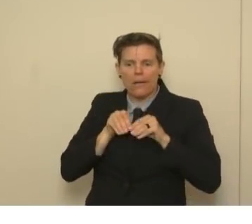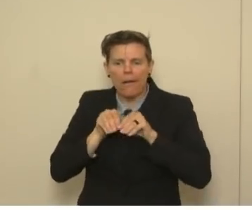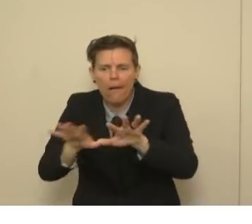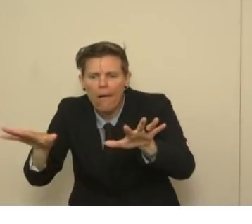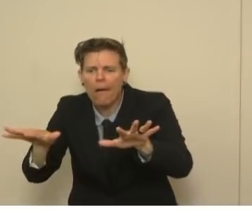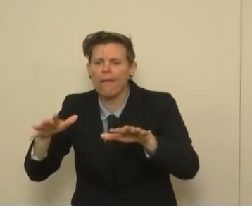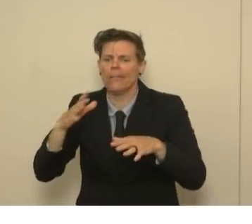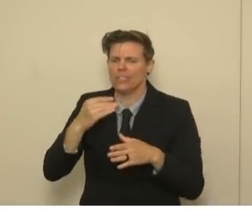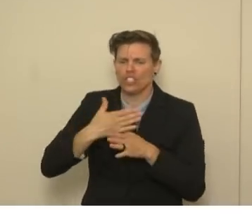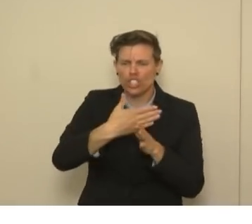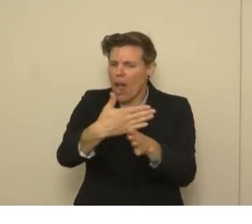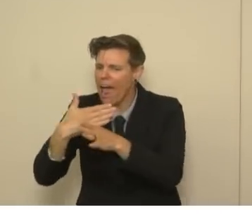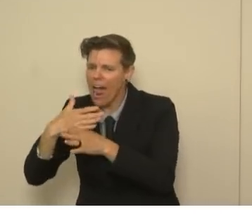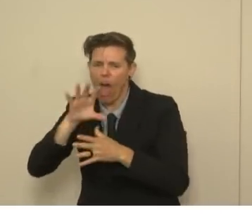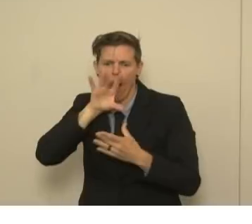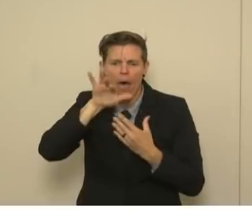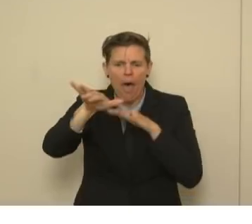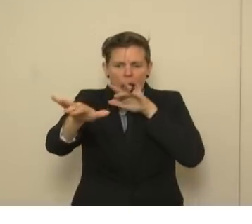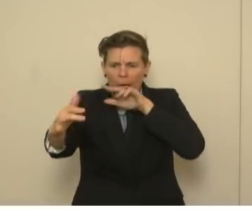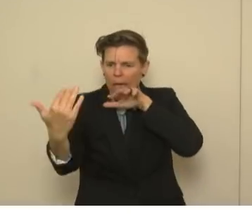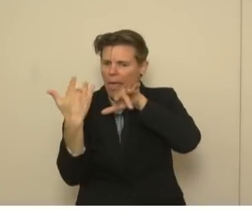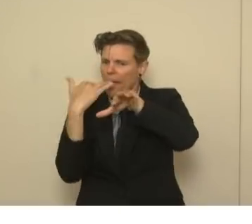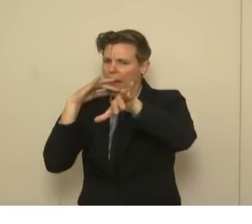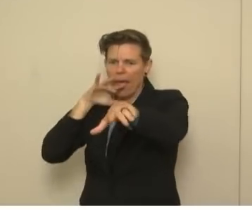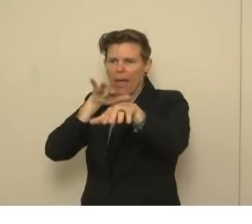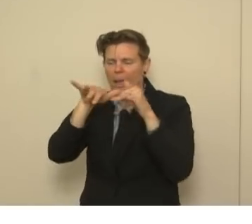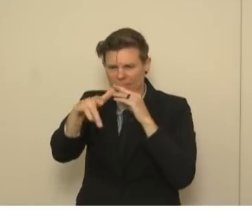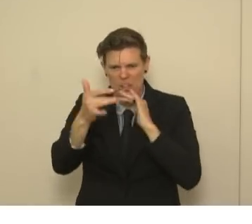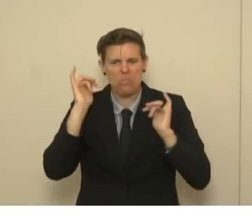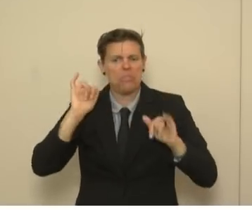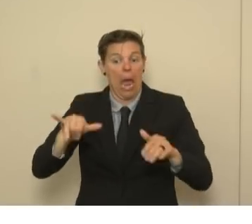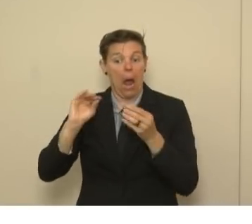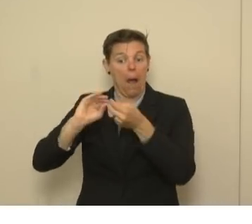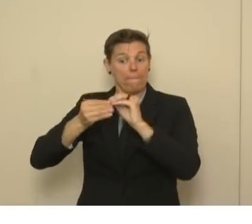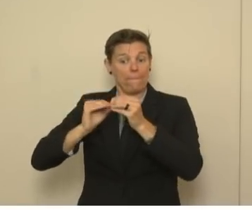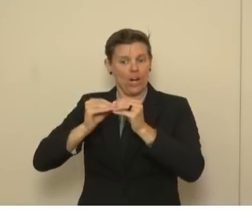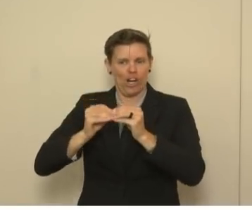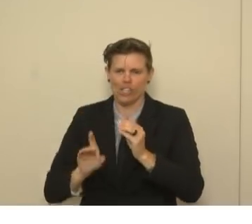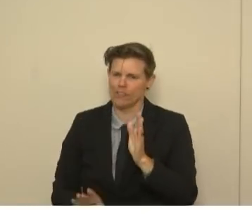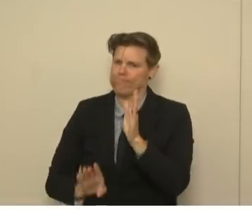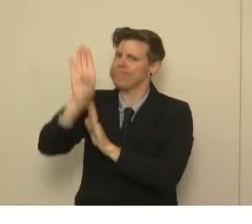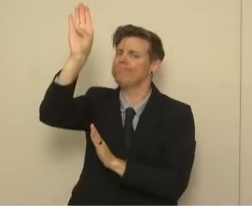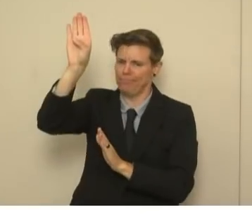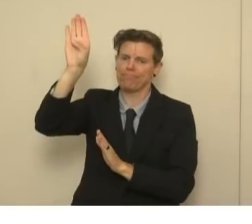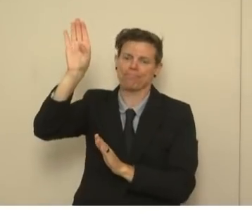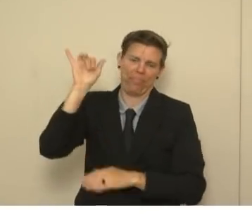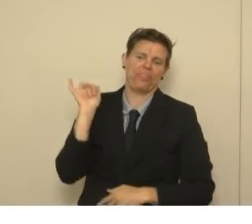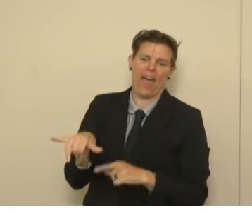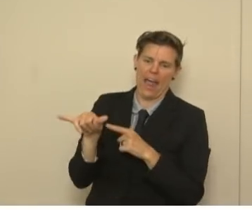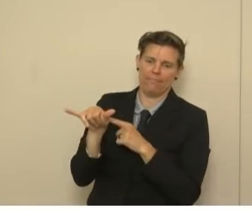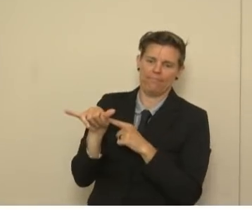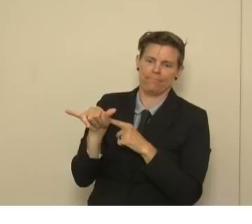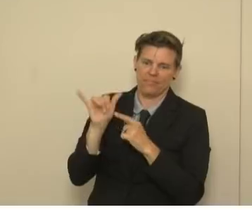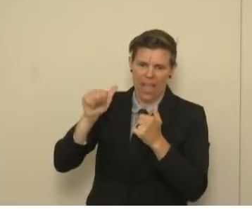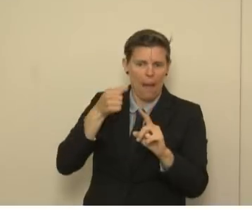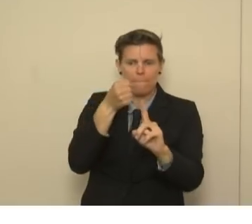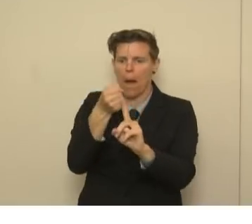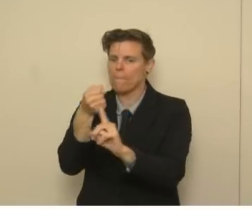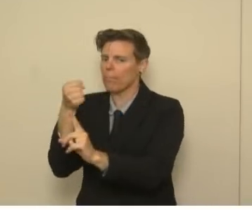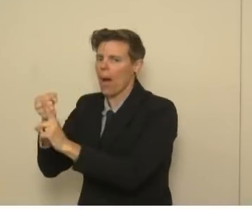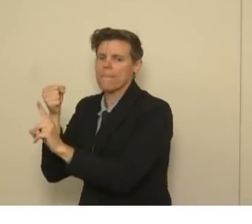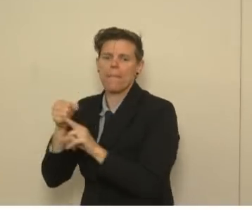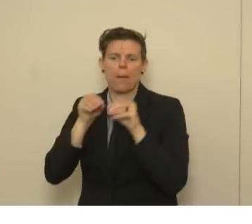the vast majority, probably over 99% of infections occur that way. And so when we all